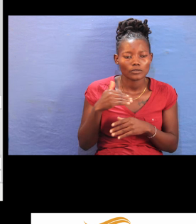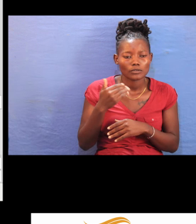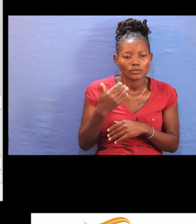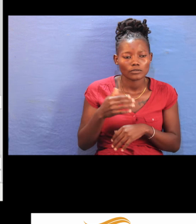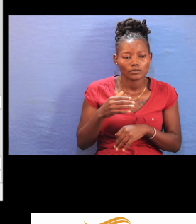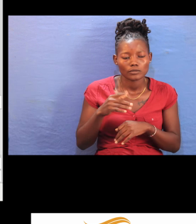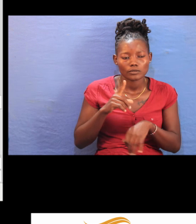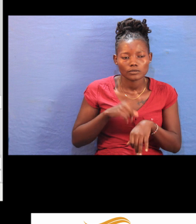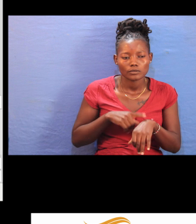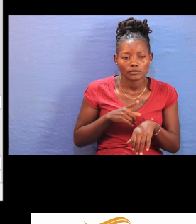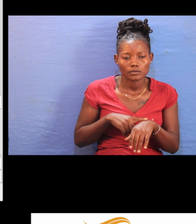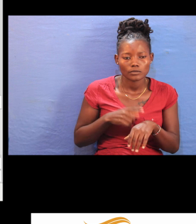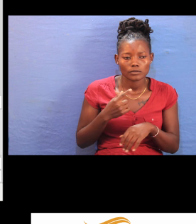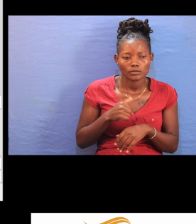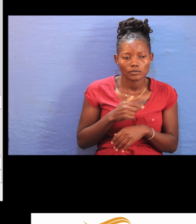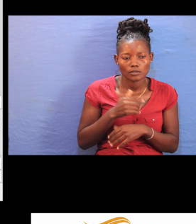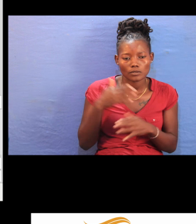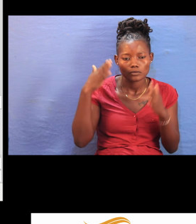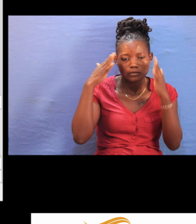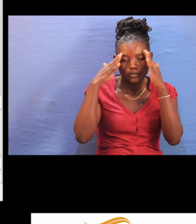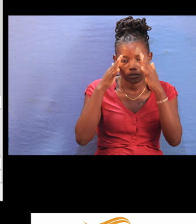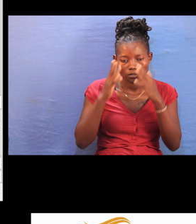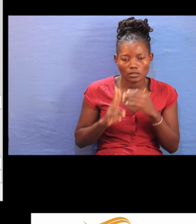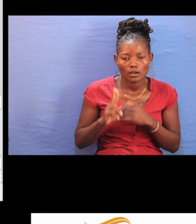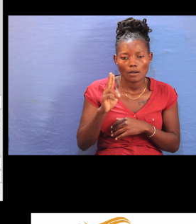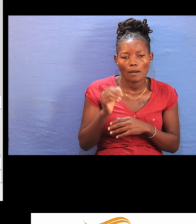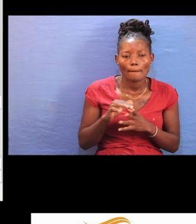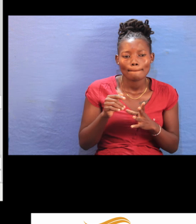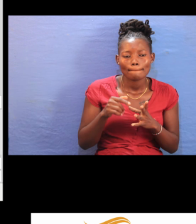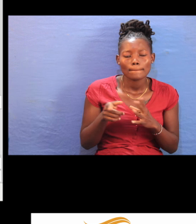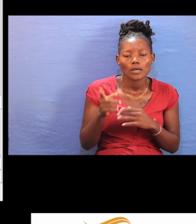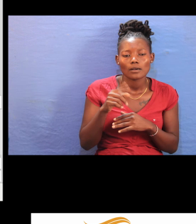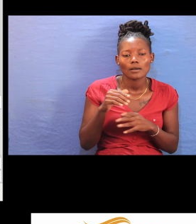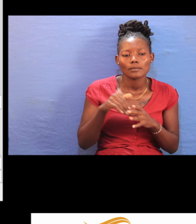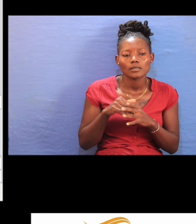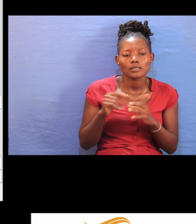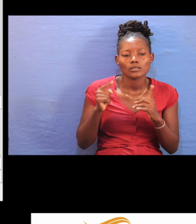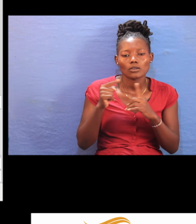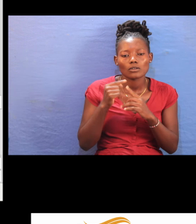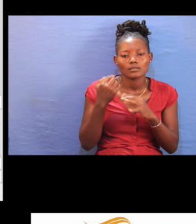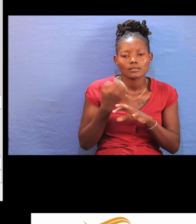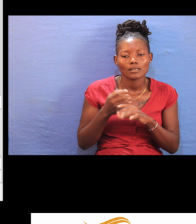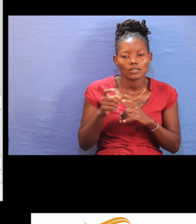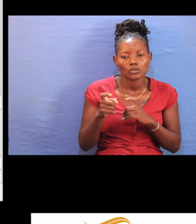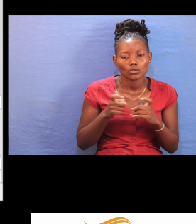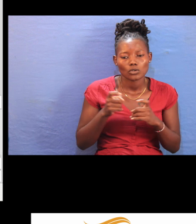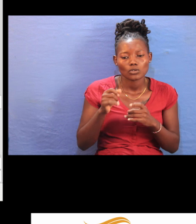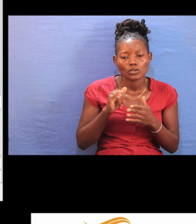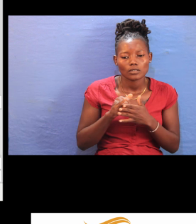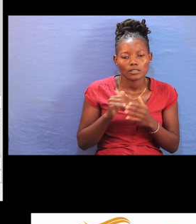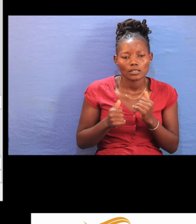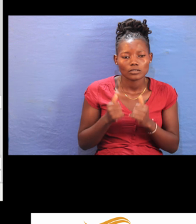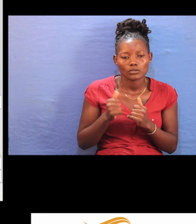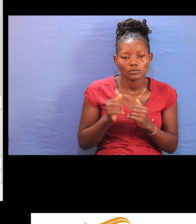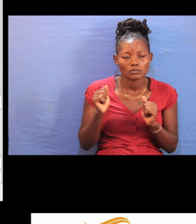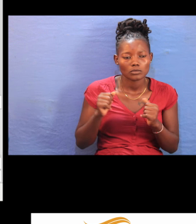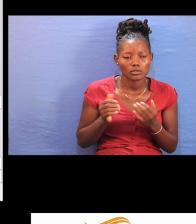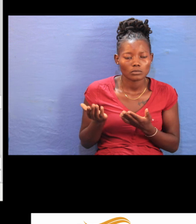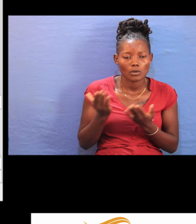just are looking at outcome goals and your placement, it's hard to control that, which can cause